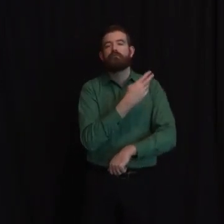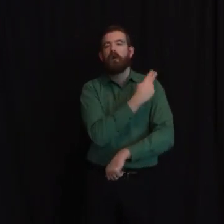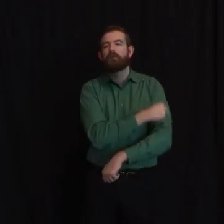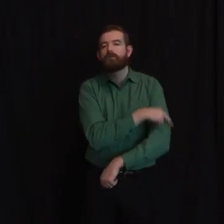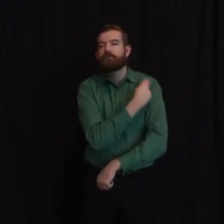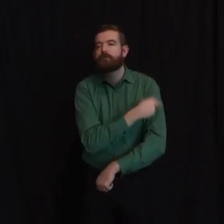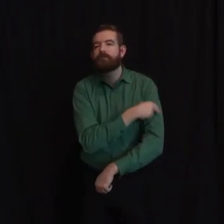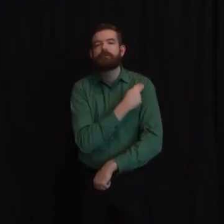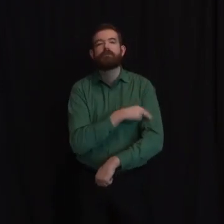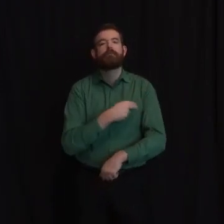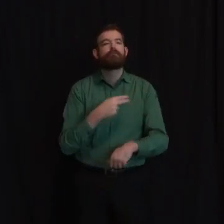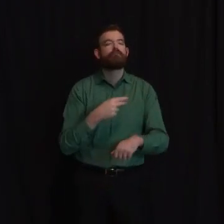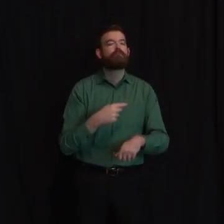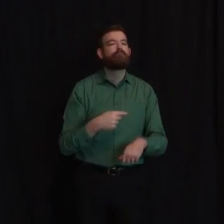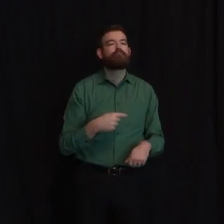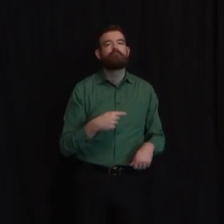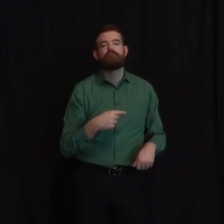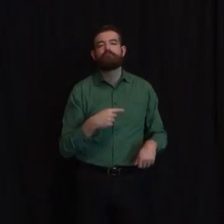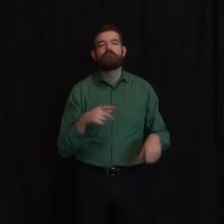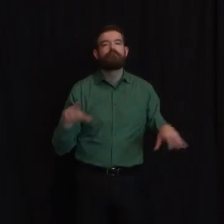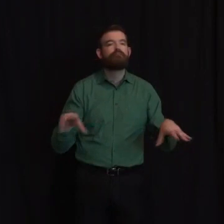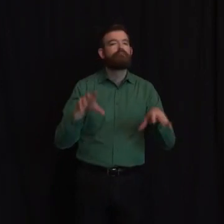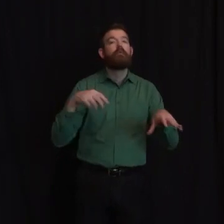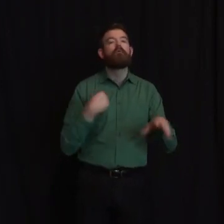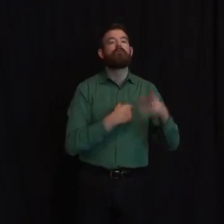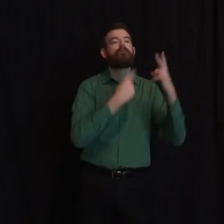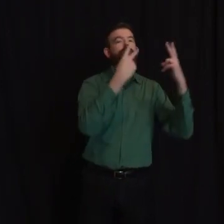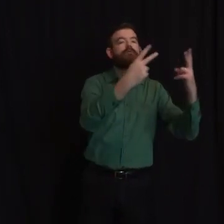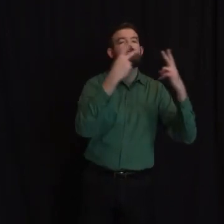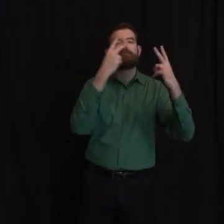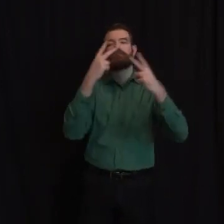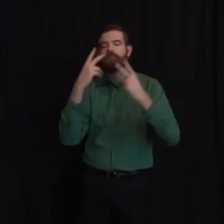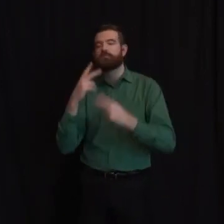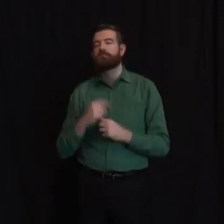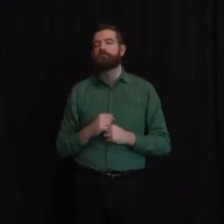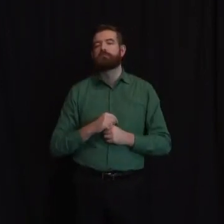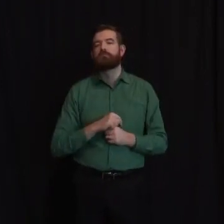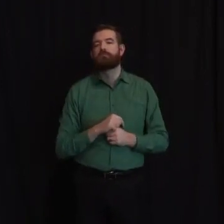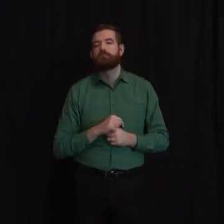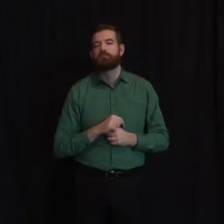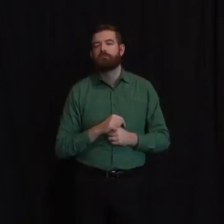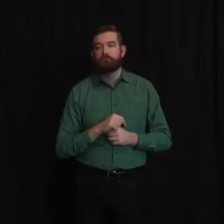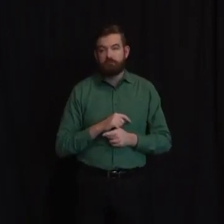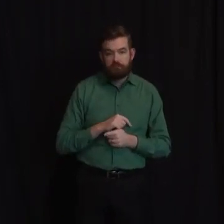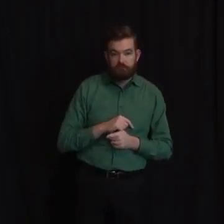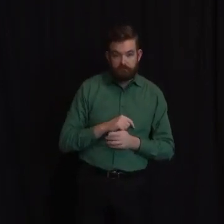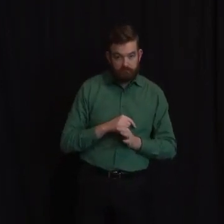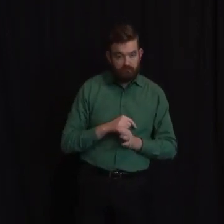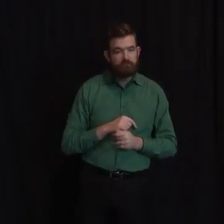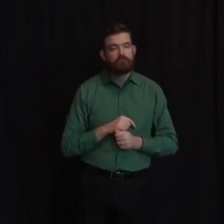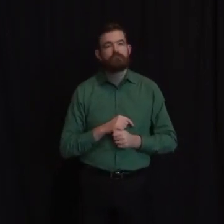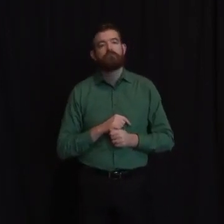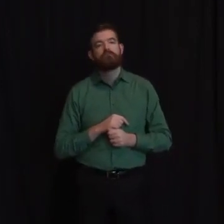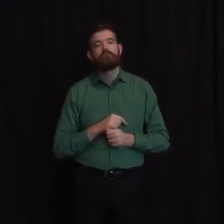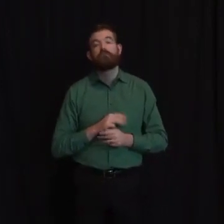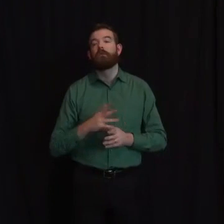impacts the time that we gather for this daily event. Is that fair, Mahan? We'll get to everybody. So with that, John, good